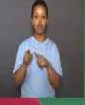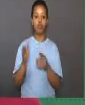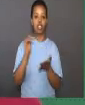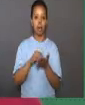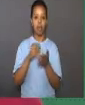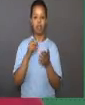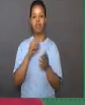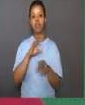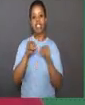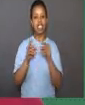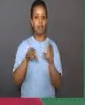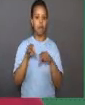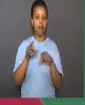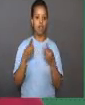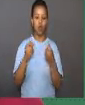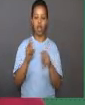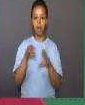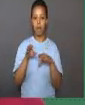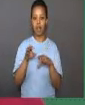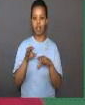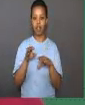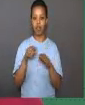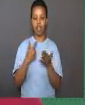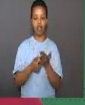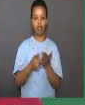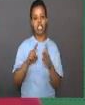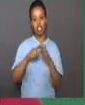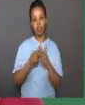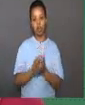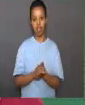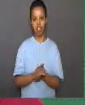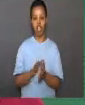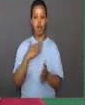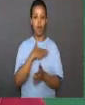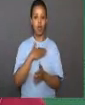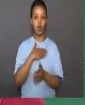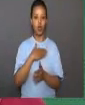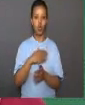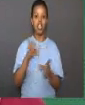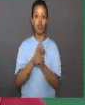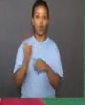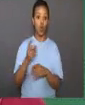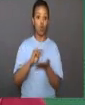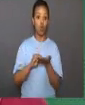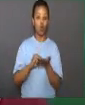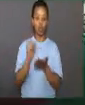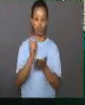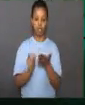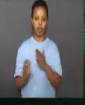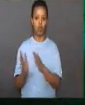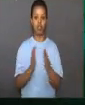activity. Please write down the definition of organic molecules.